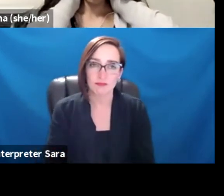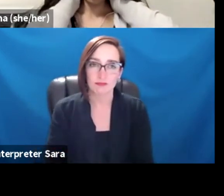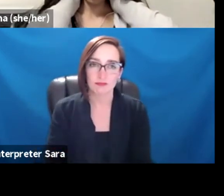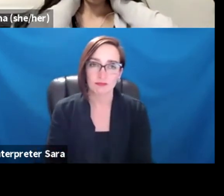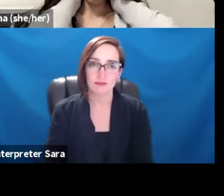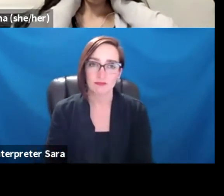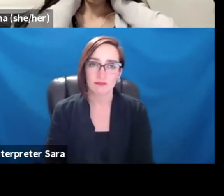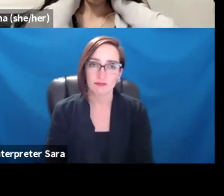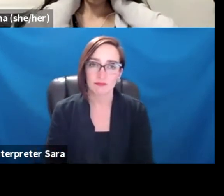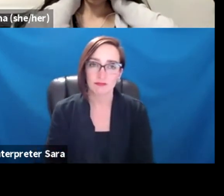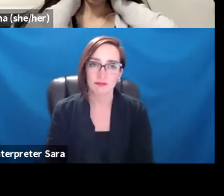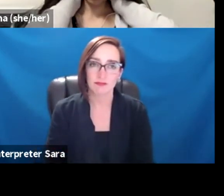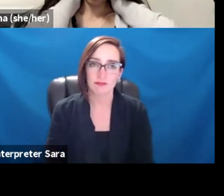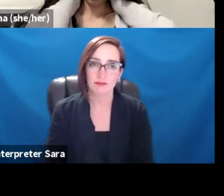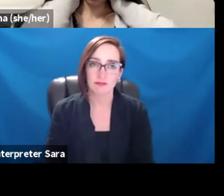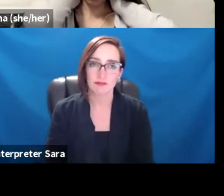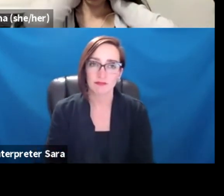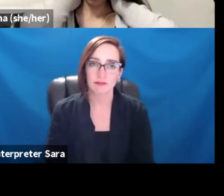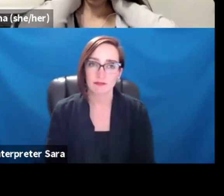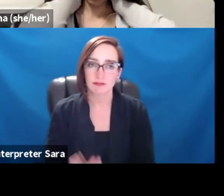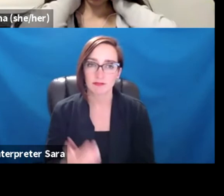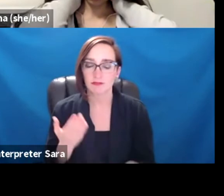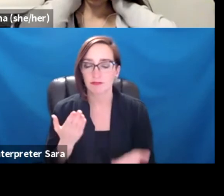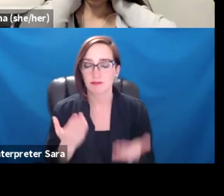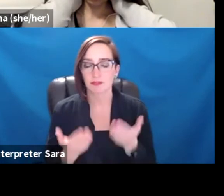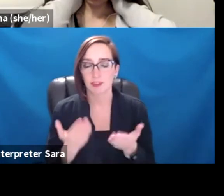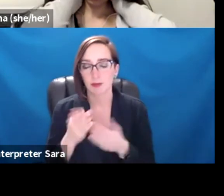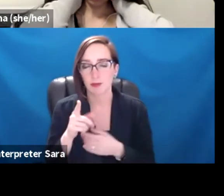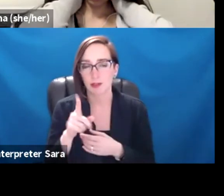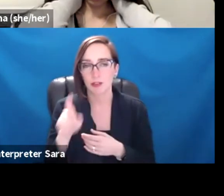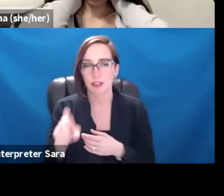Maybe you just need to be still.